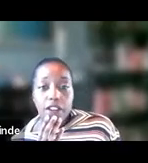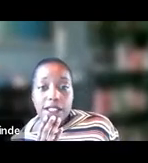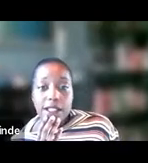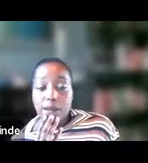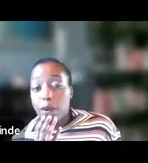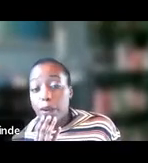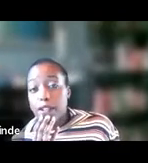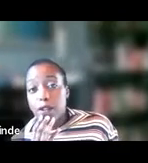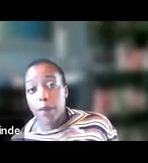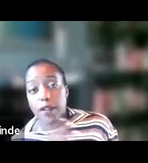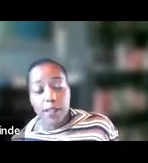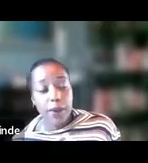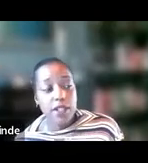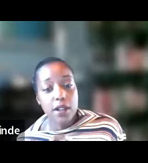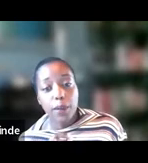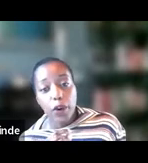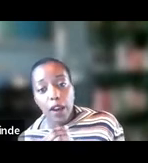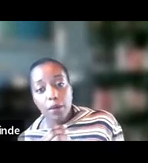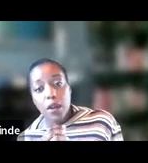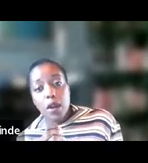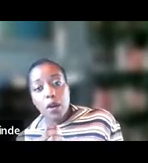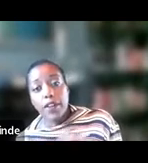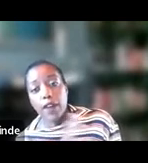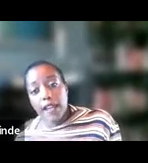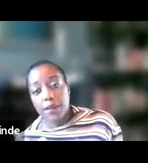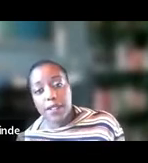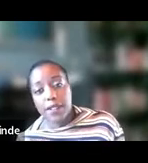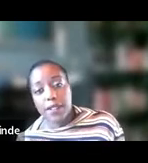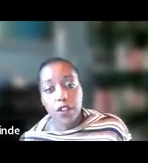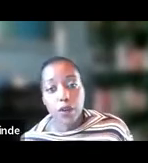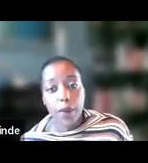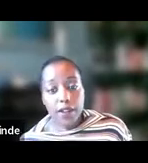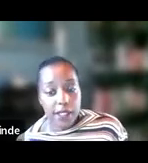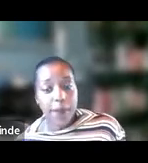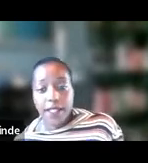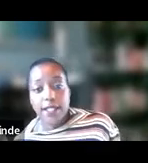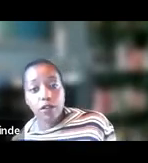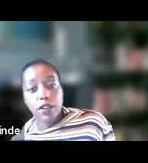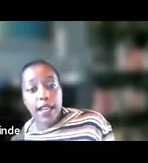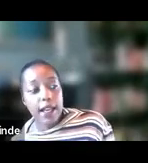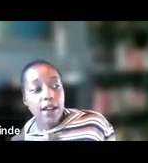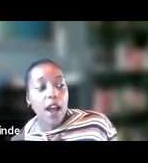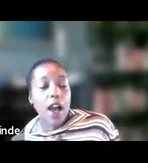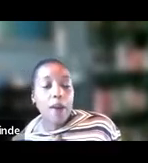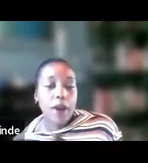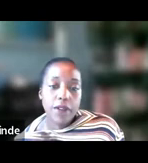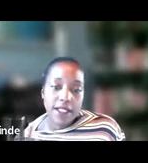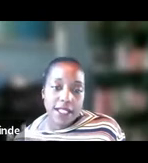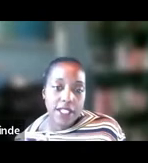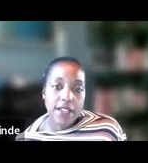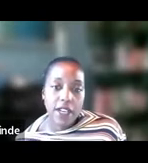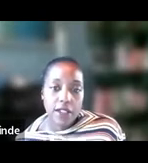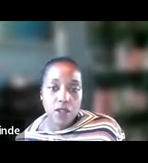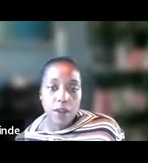had 36 employers who have participated in the programme, with over 80% who have participated year on year. And we've